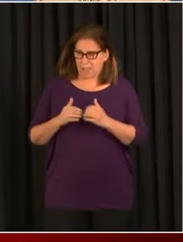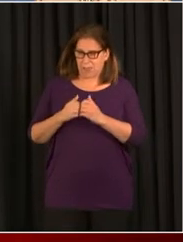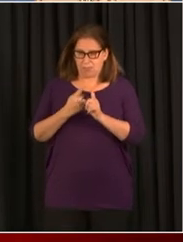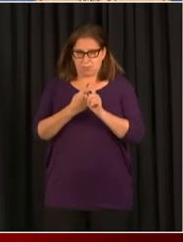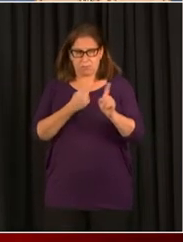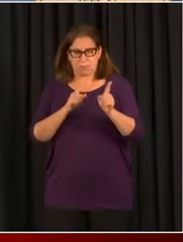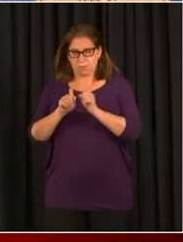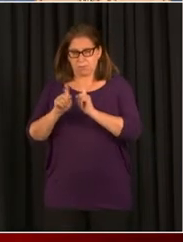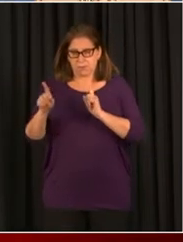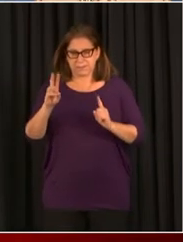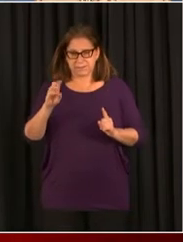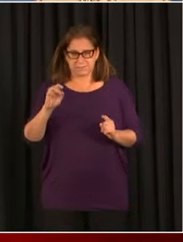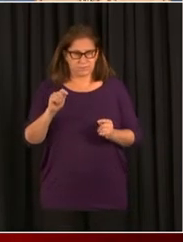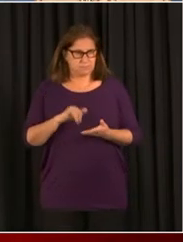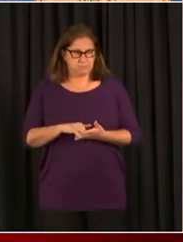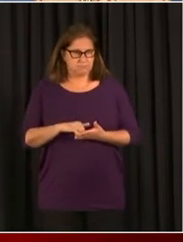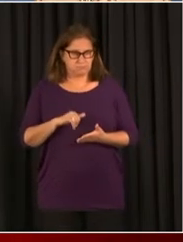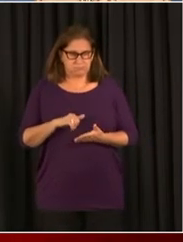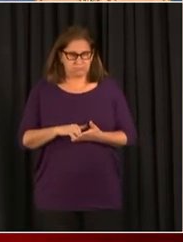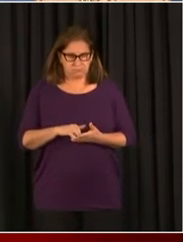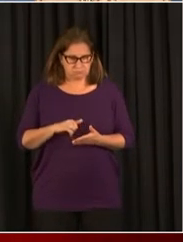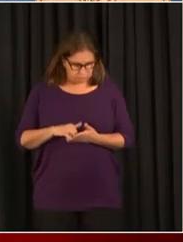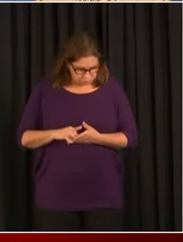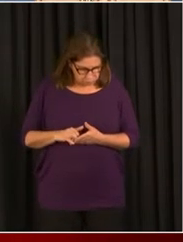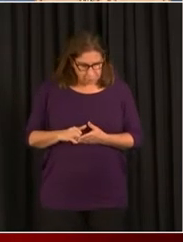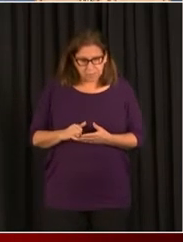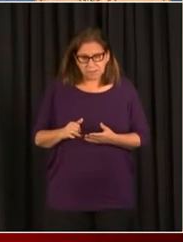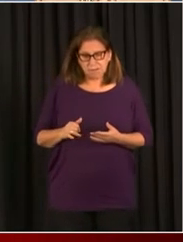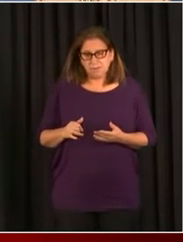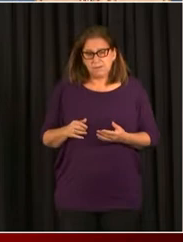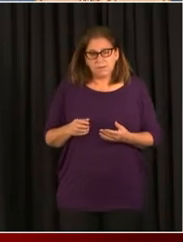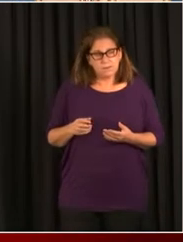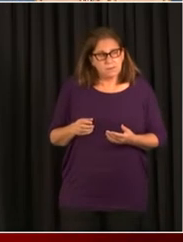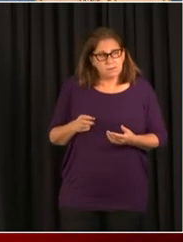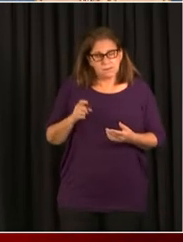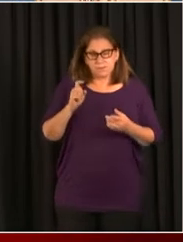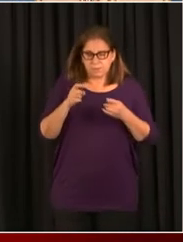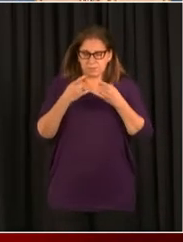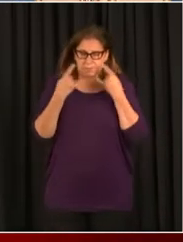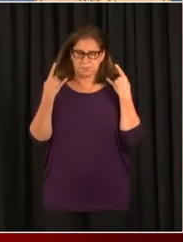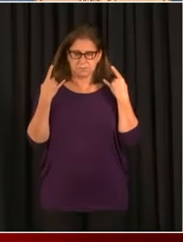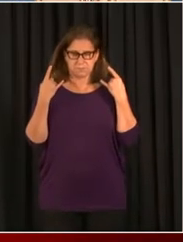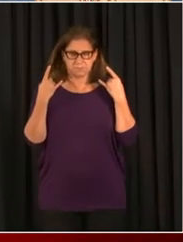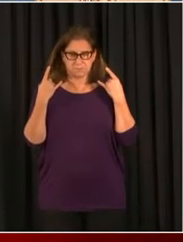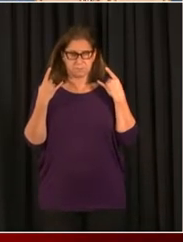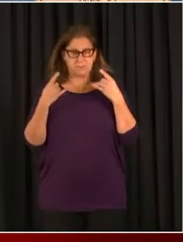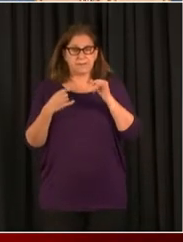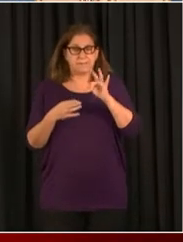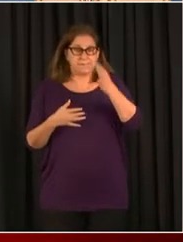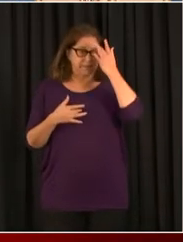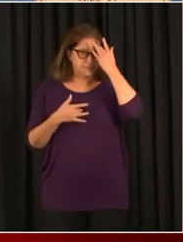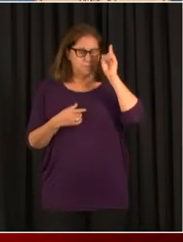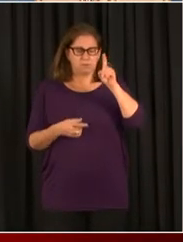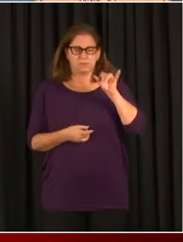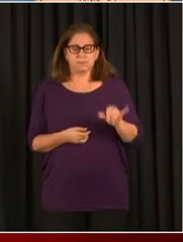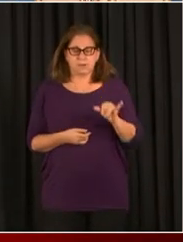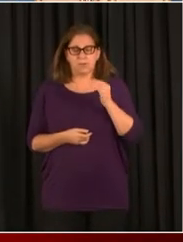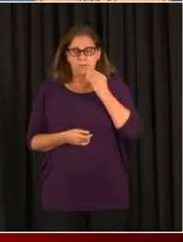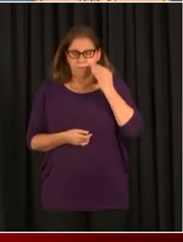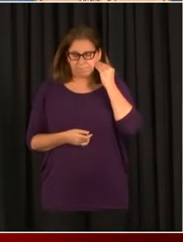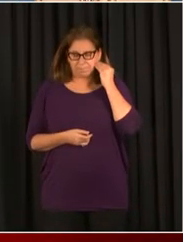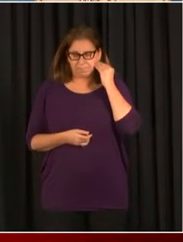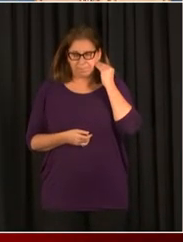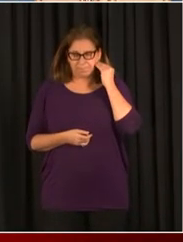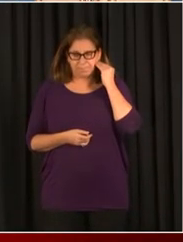and stay home if they feel sick. And you should also know that if you feel sick or a member of your household